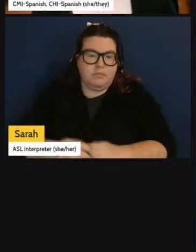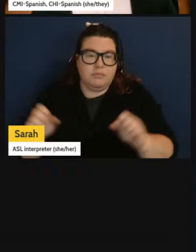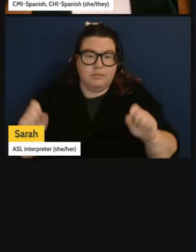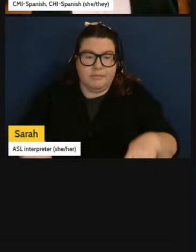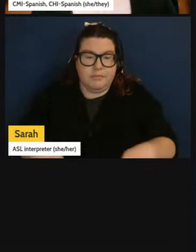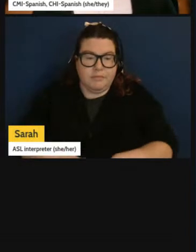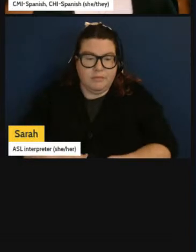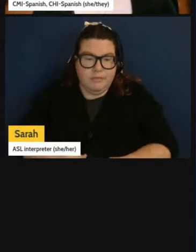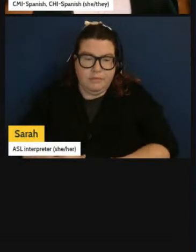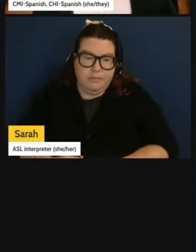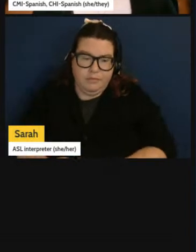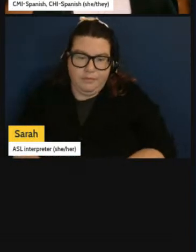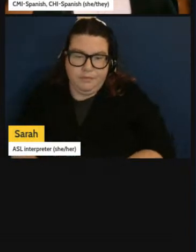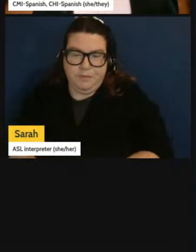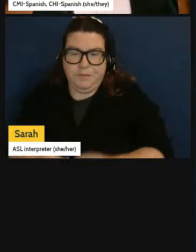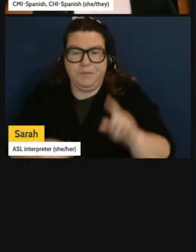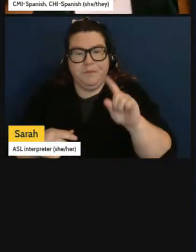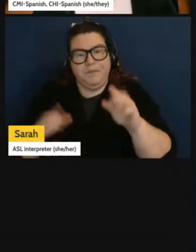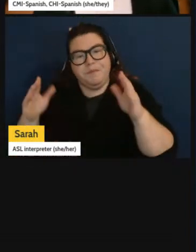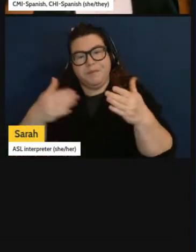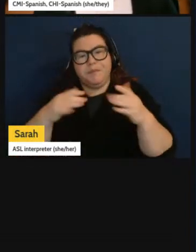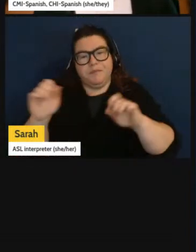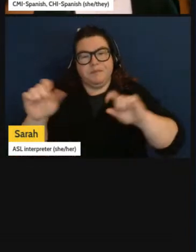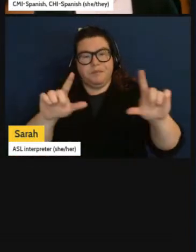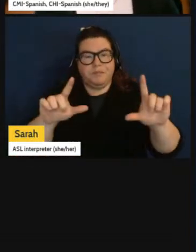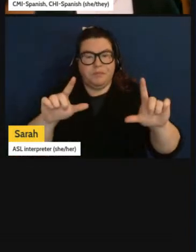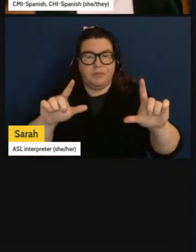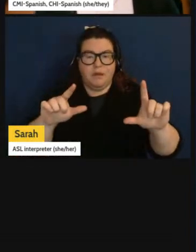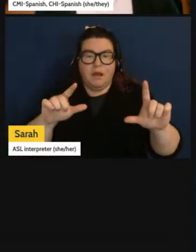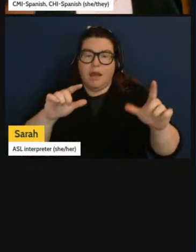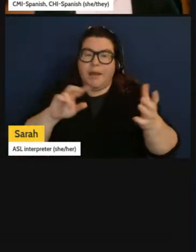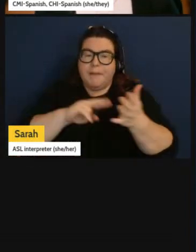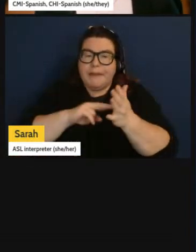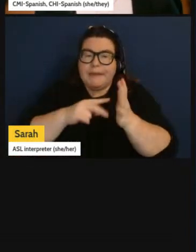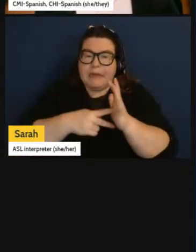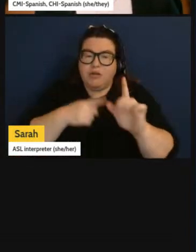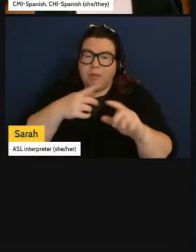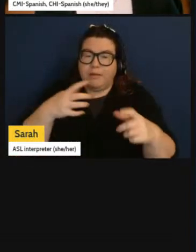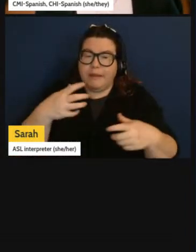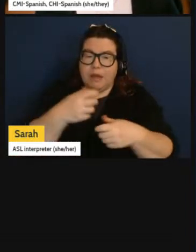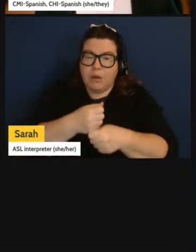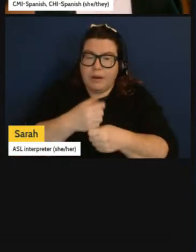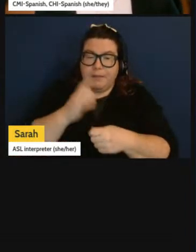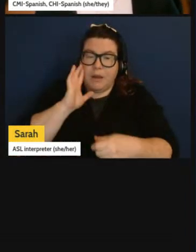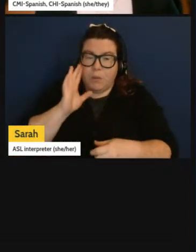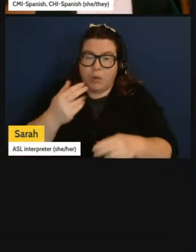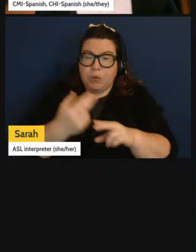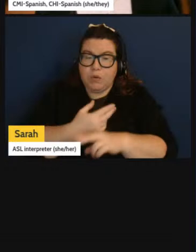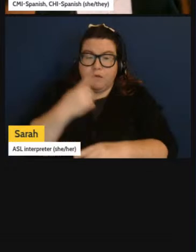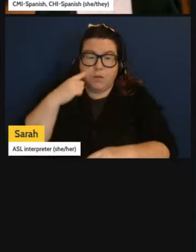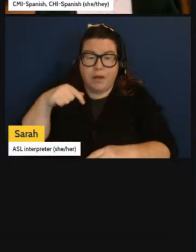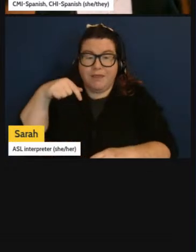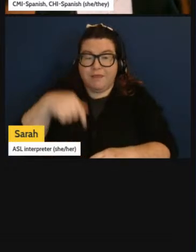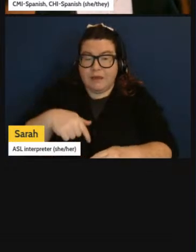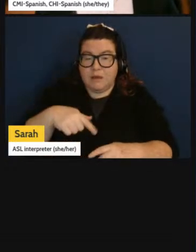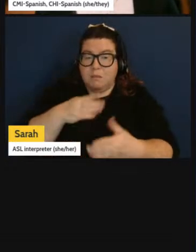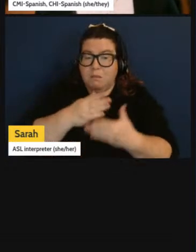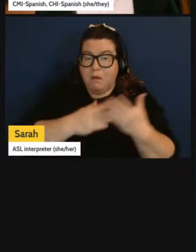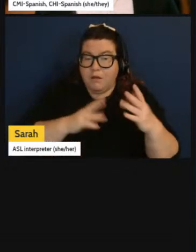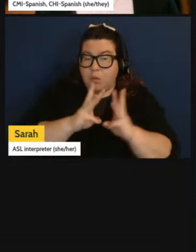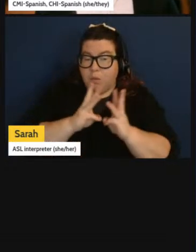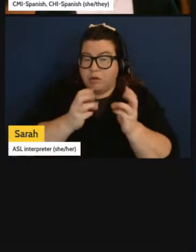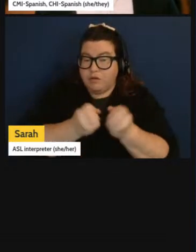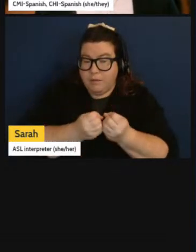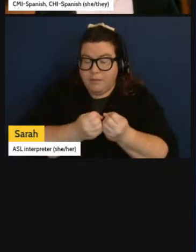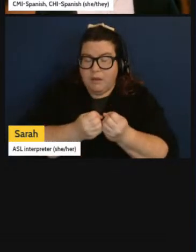But returning to the slide, I am very intentional about the acronyms I will be using for this portion of the workshop. I